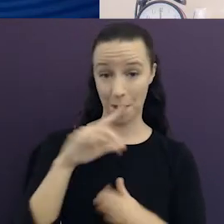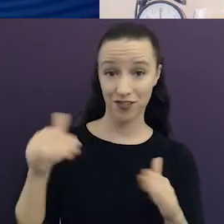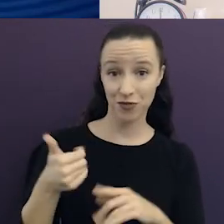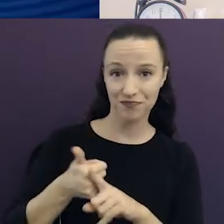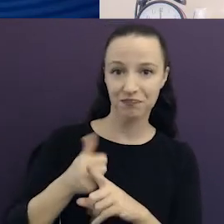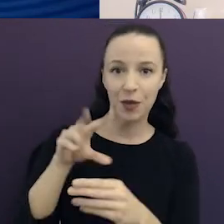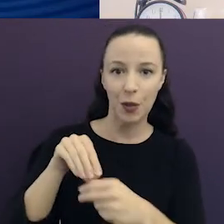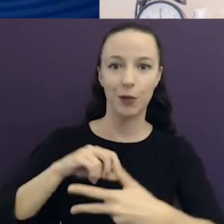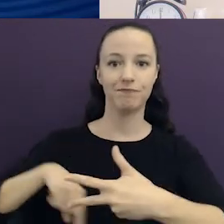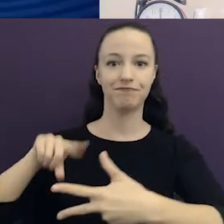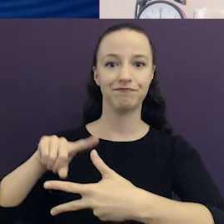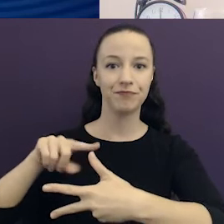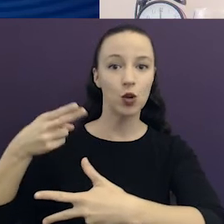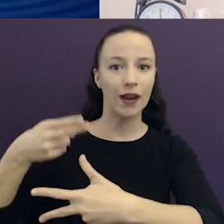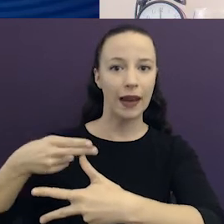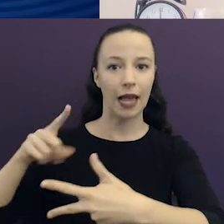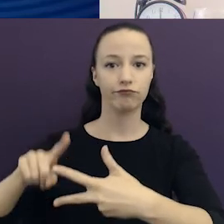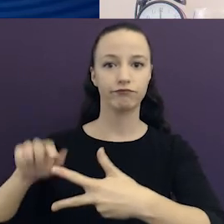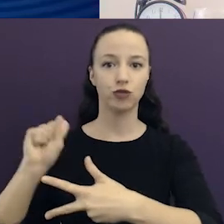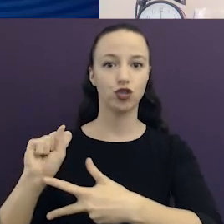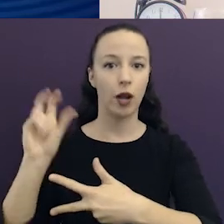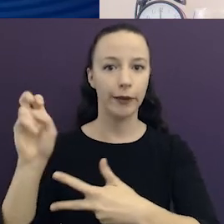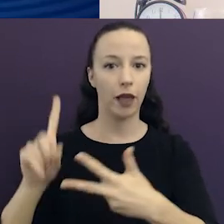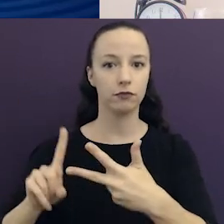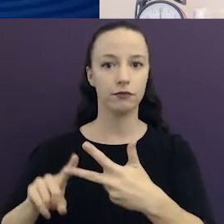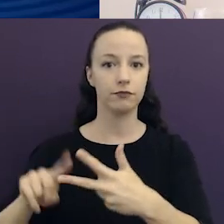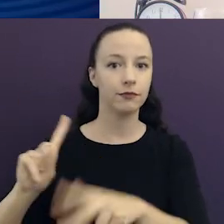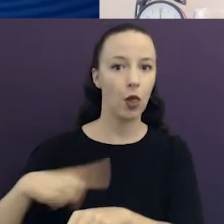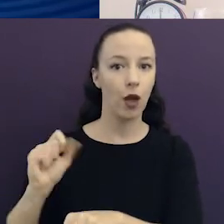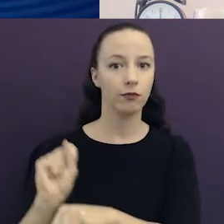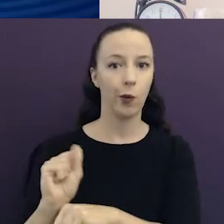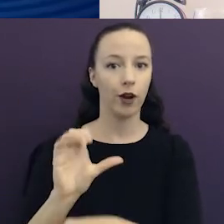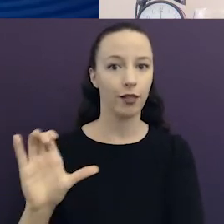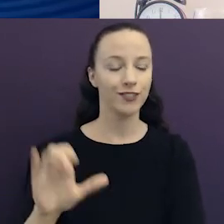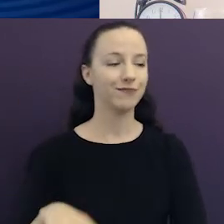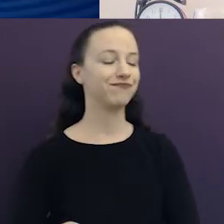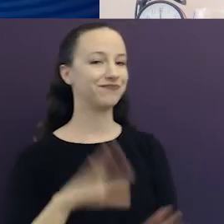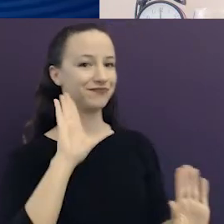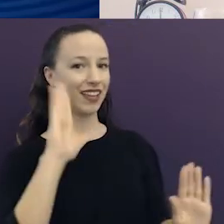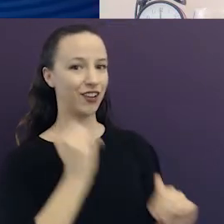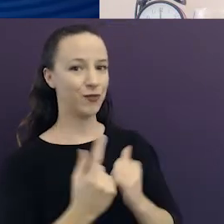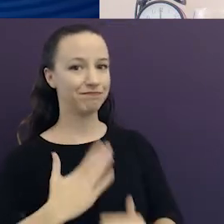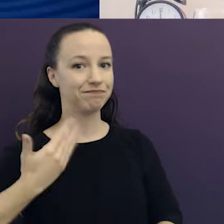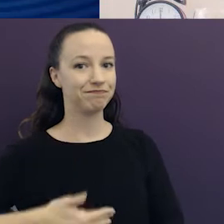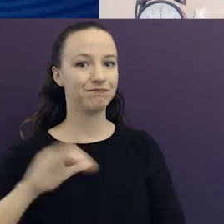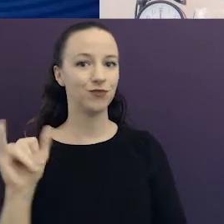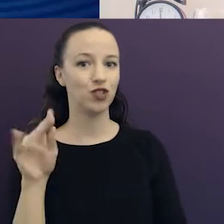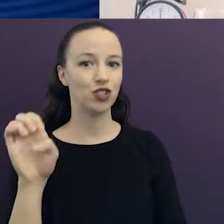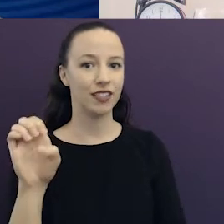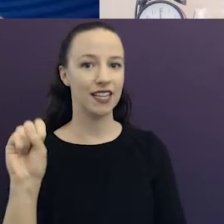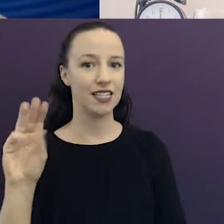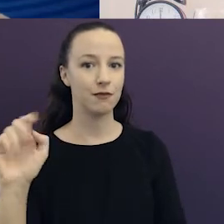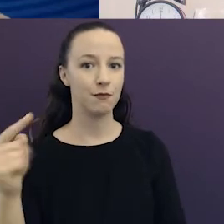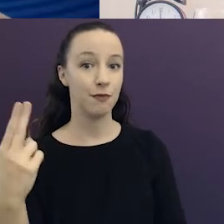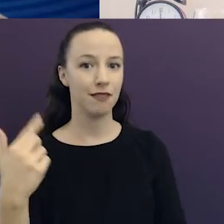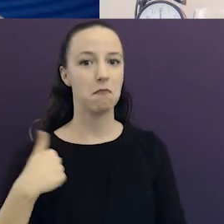introduce yourself, and if you can include your name, your title, and also how long you've been working at Clovis. Hi everyone, my name is Jackie Smith.